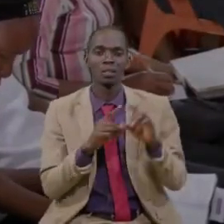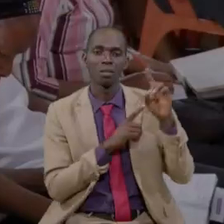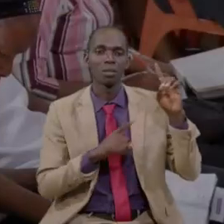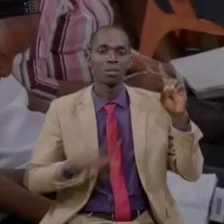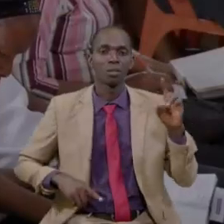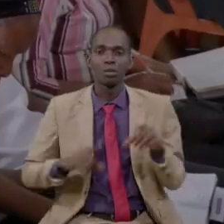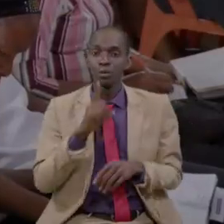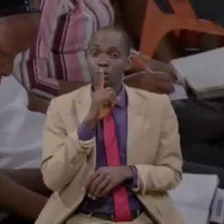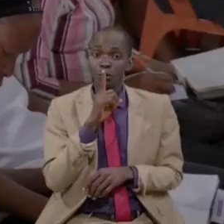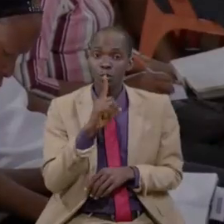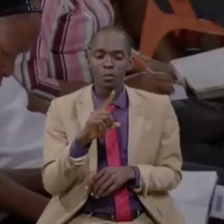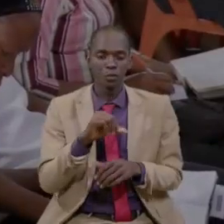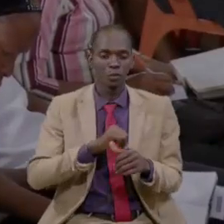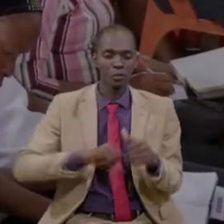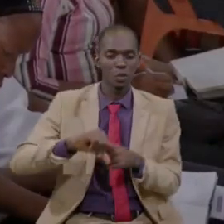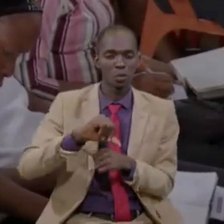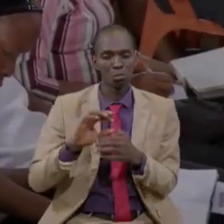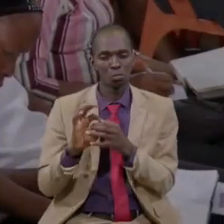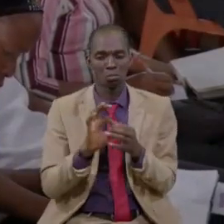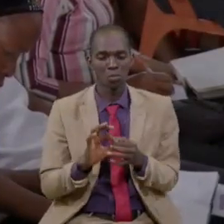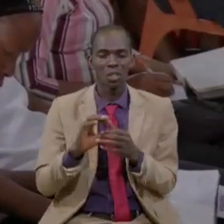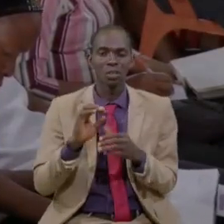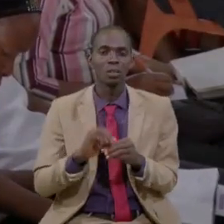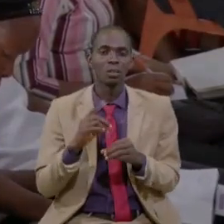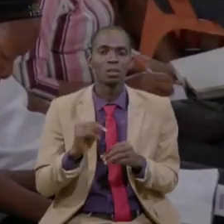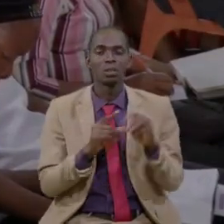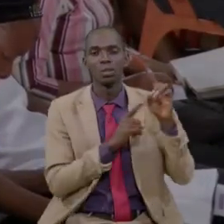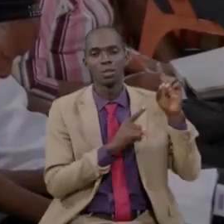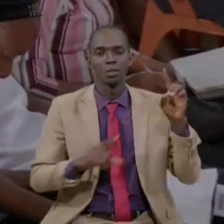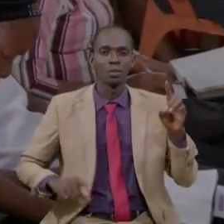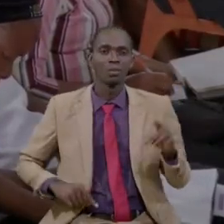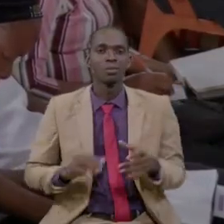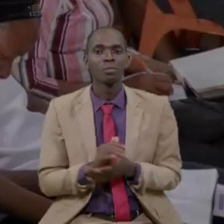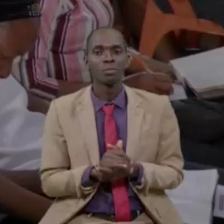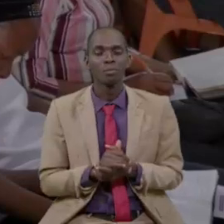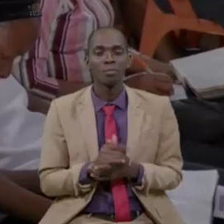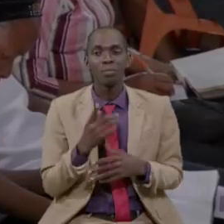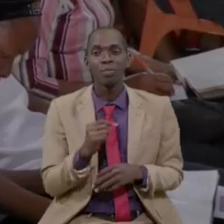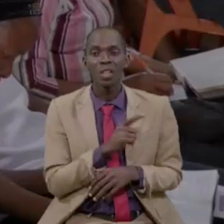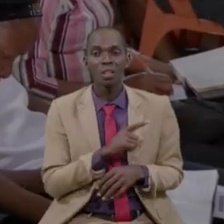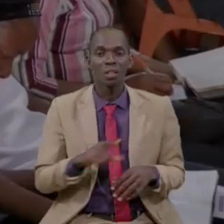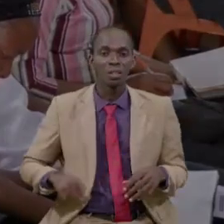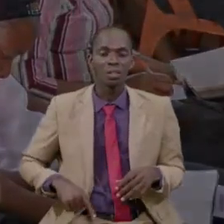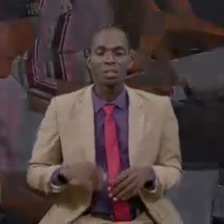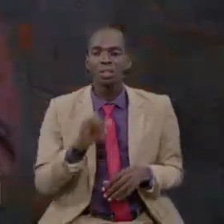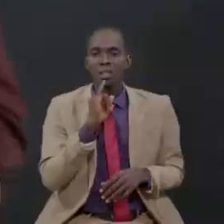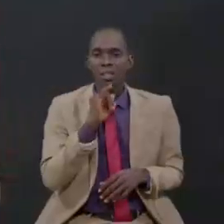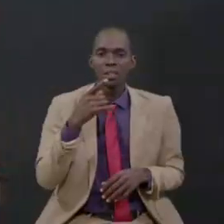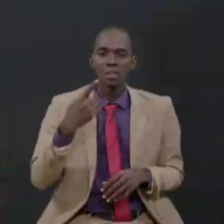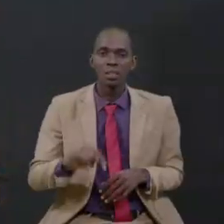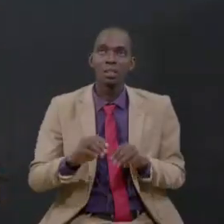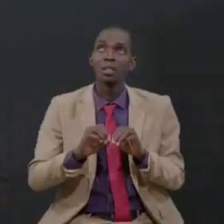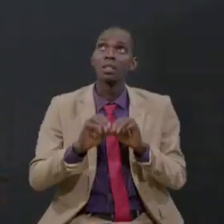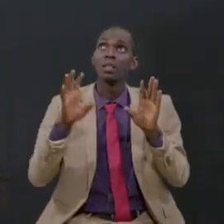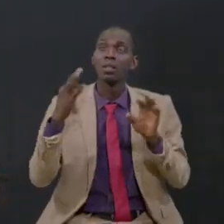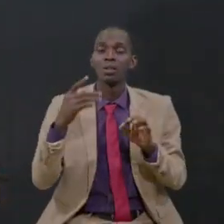fellowship in the Lord. The Lord is the light of the world. Jesus, the light